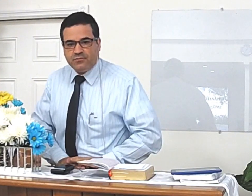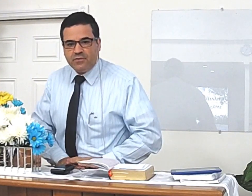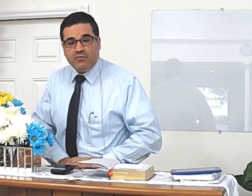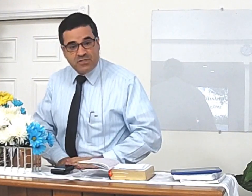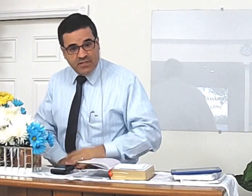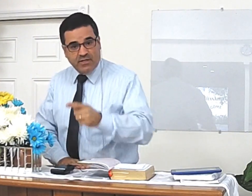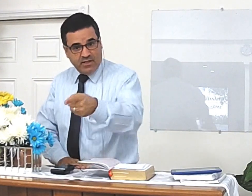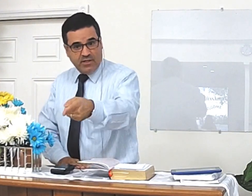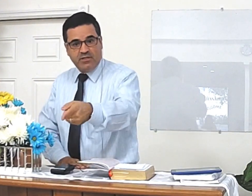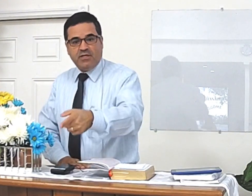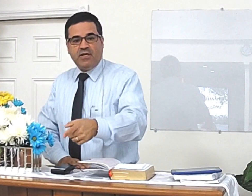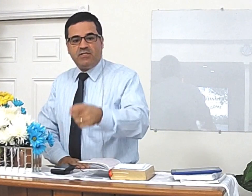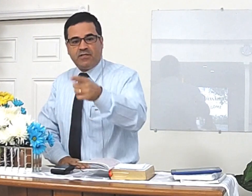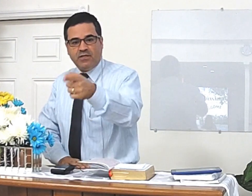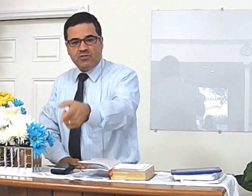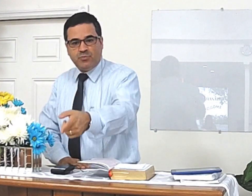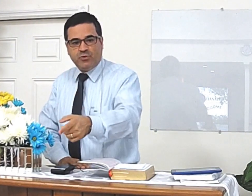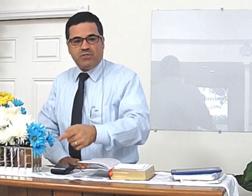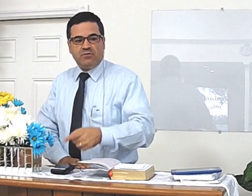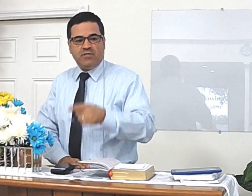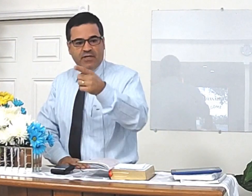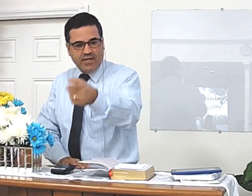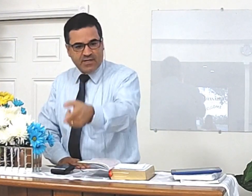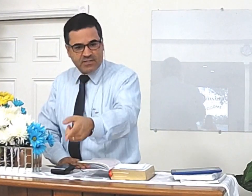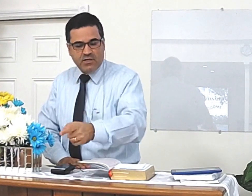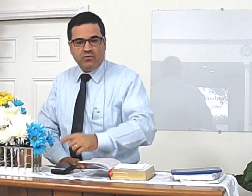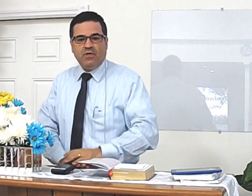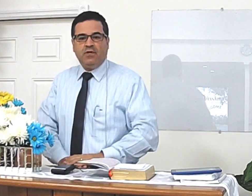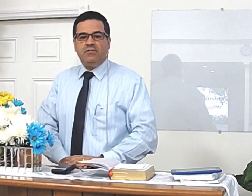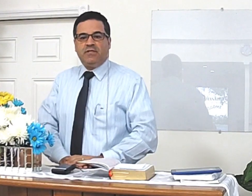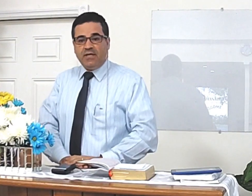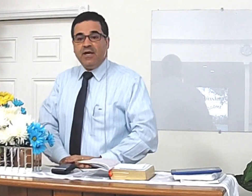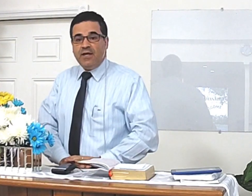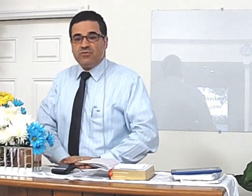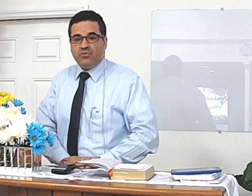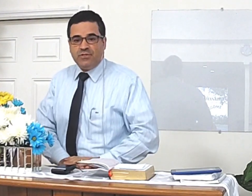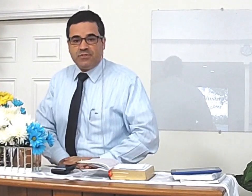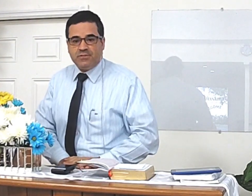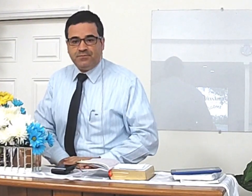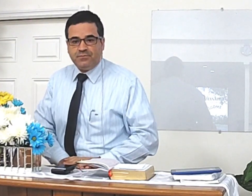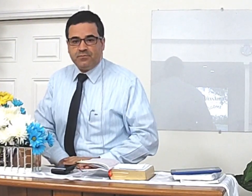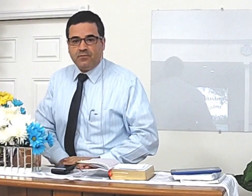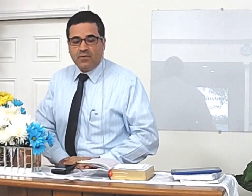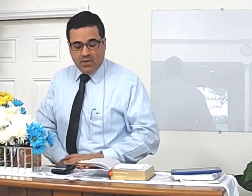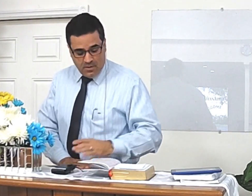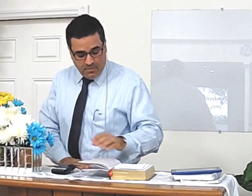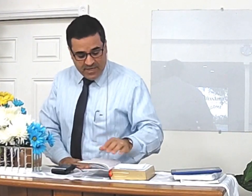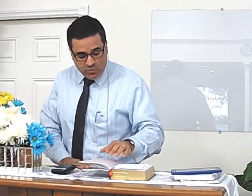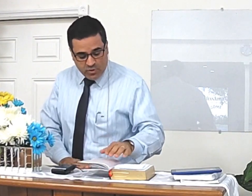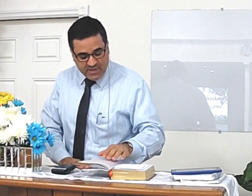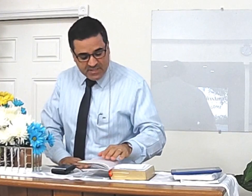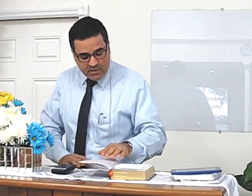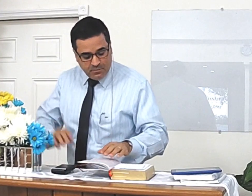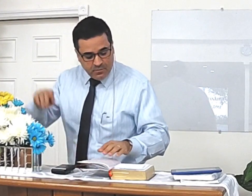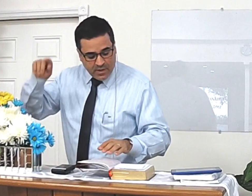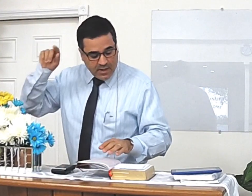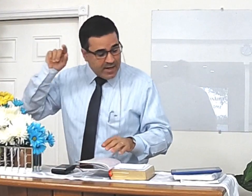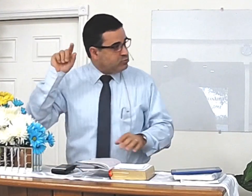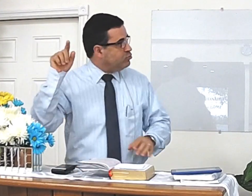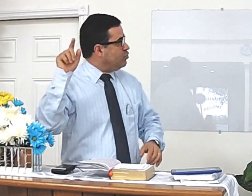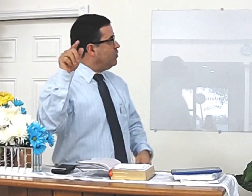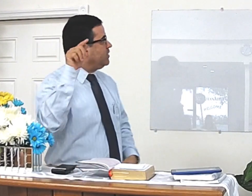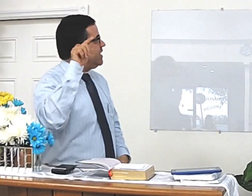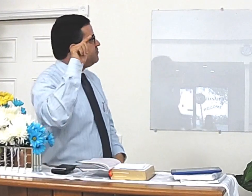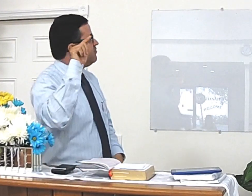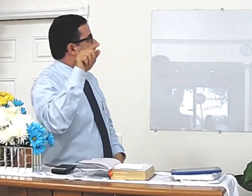to any place. It's you. You have to be have the action. You need to want things. So